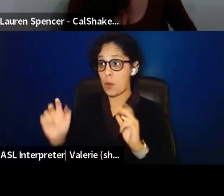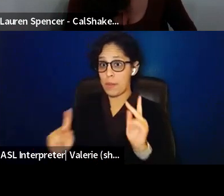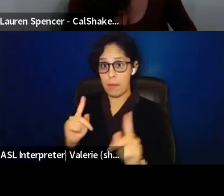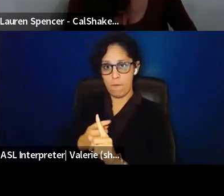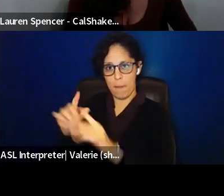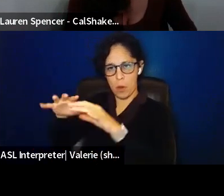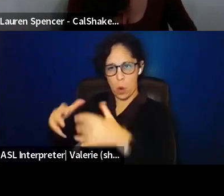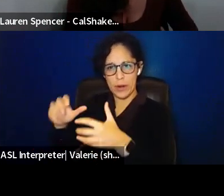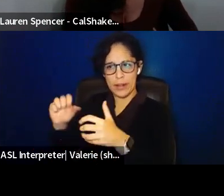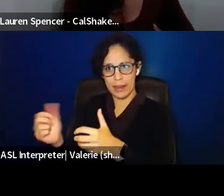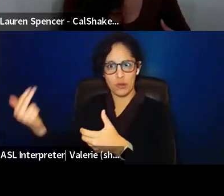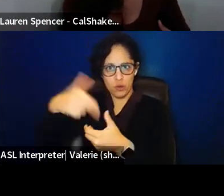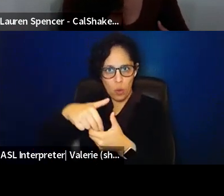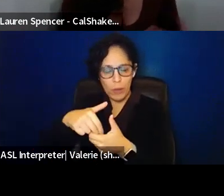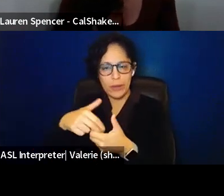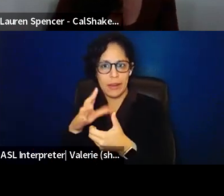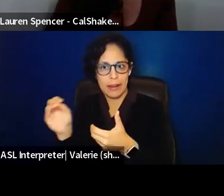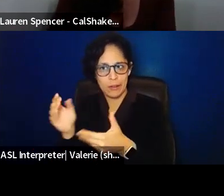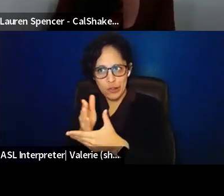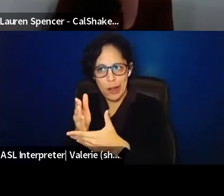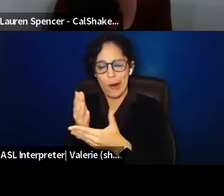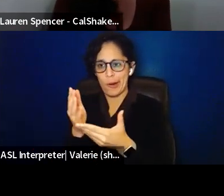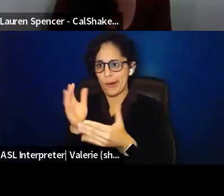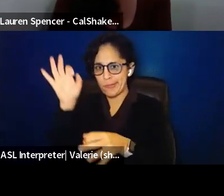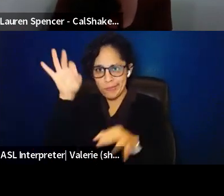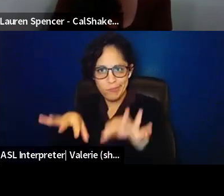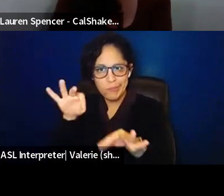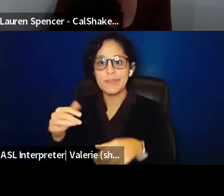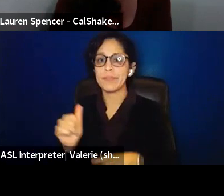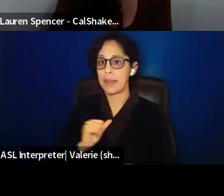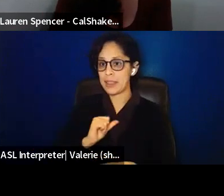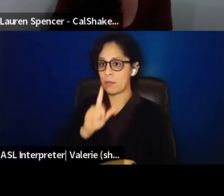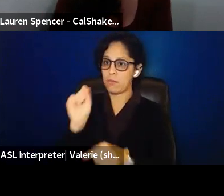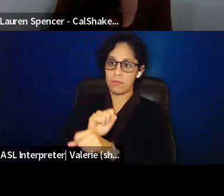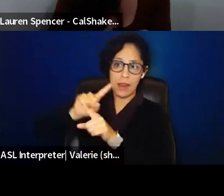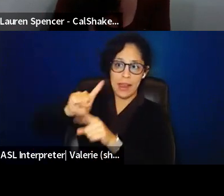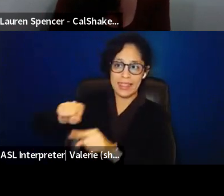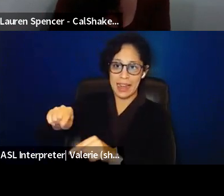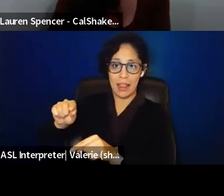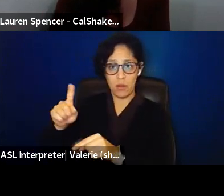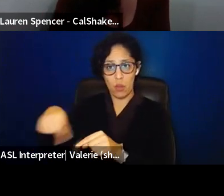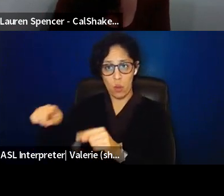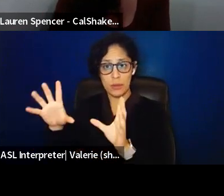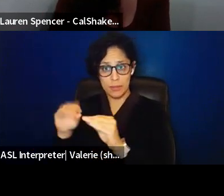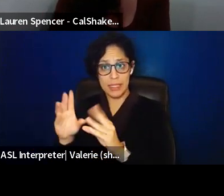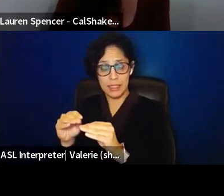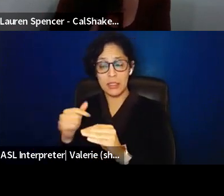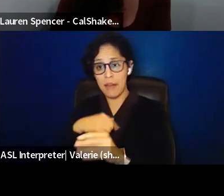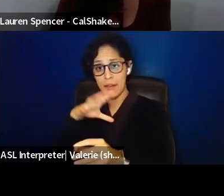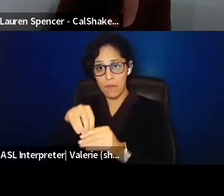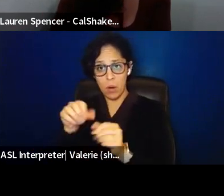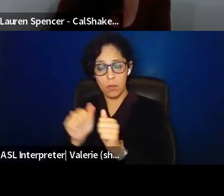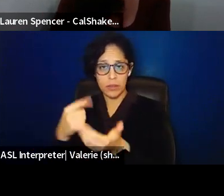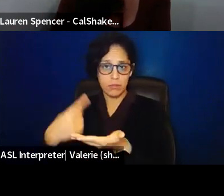just speaking for myself, I regularly attend the protostorial meetings. I have been involved in talking